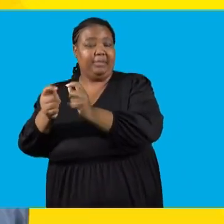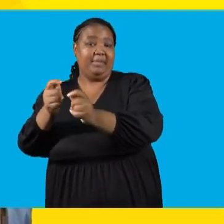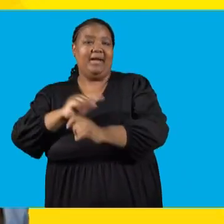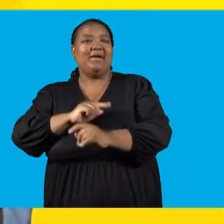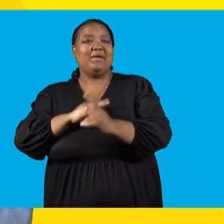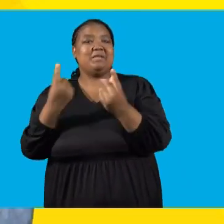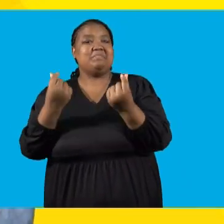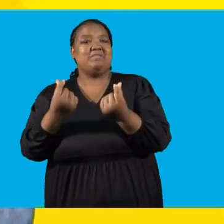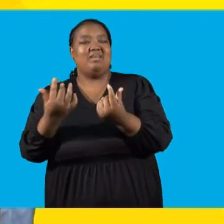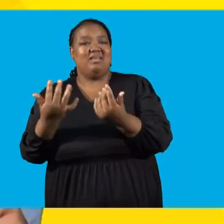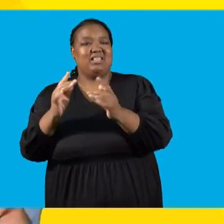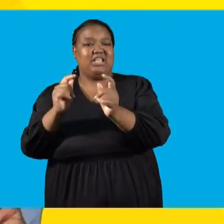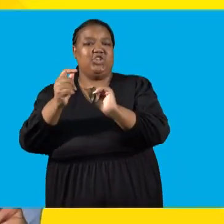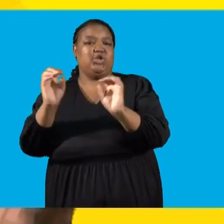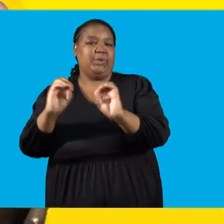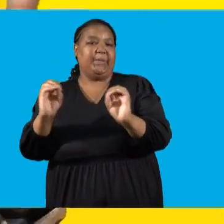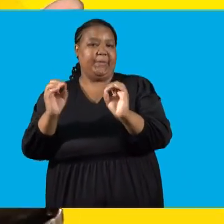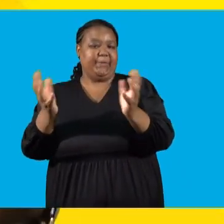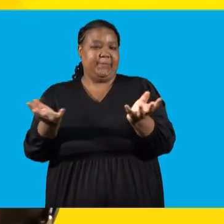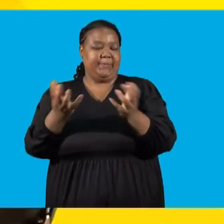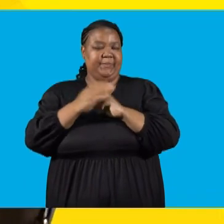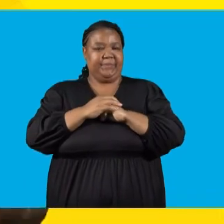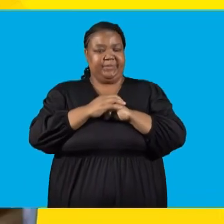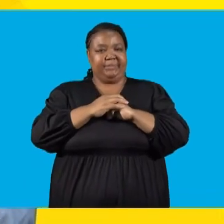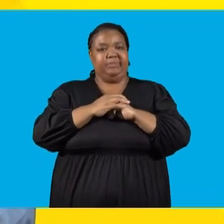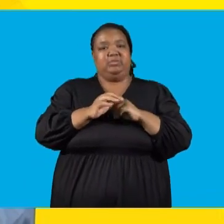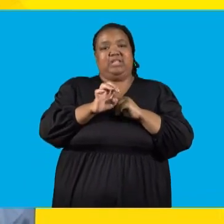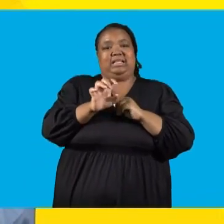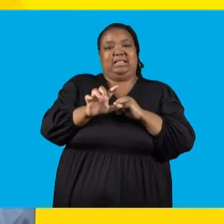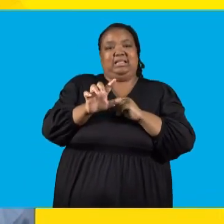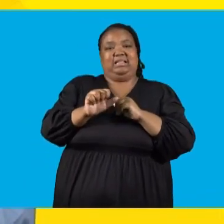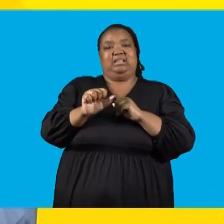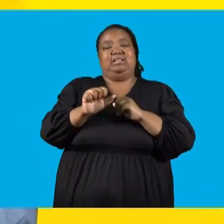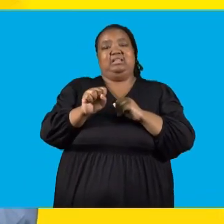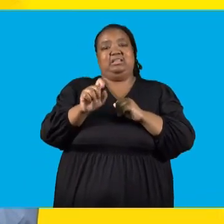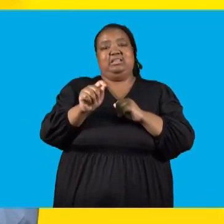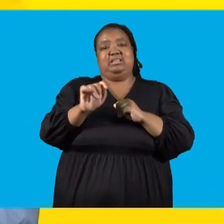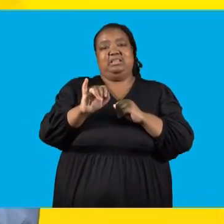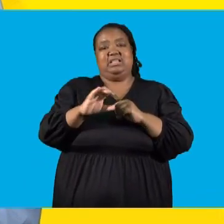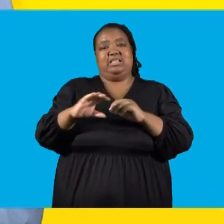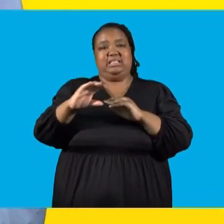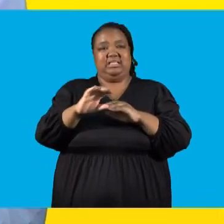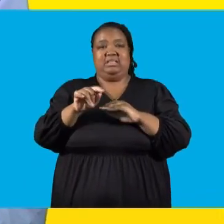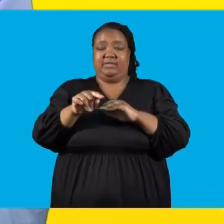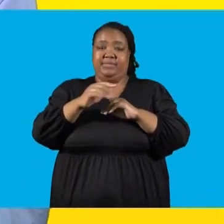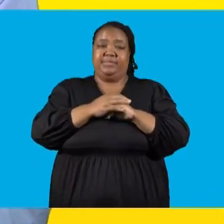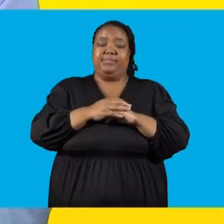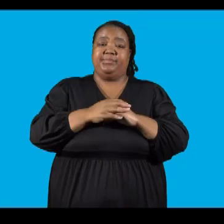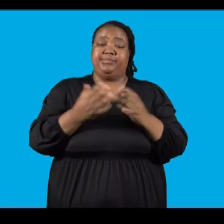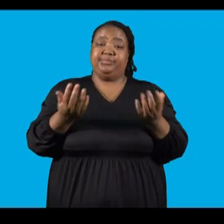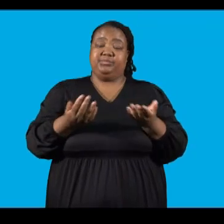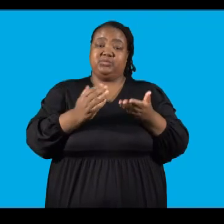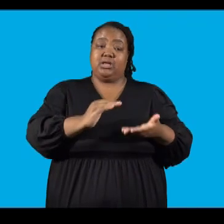whose prices remained unchanged. They become sensitive to a price change. That's elastic.